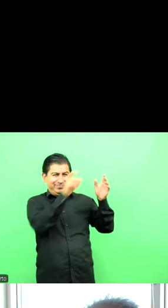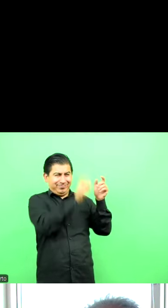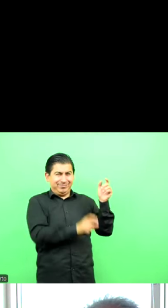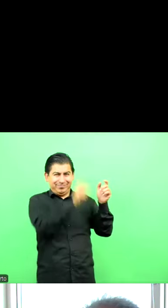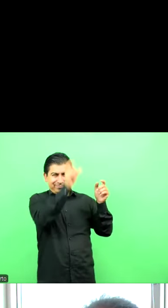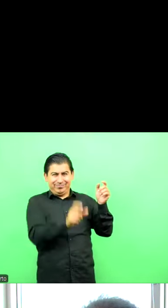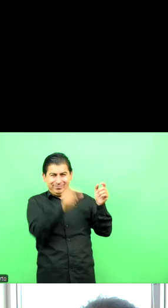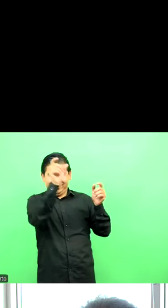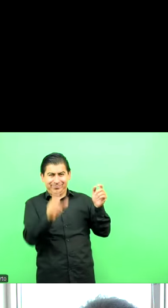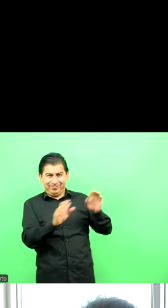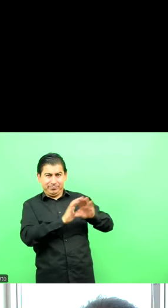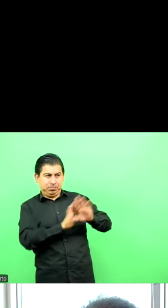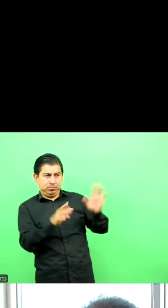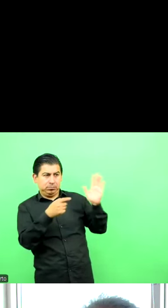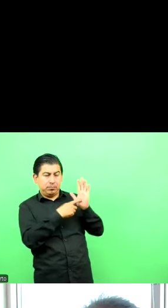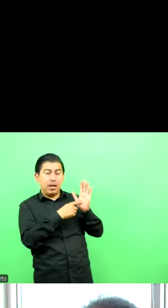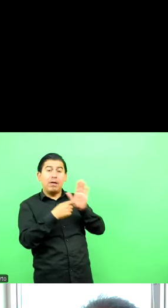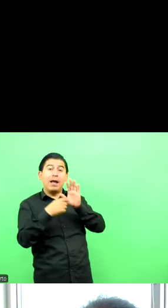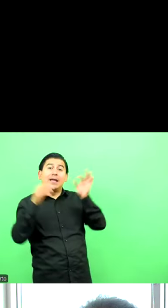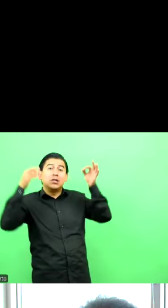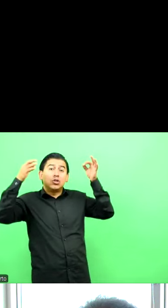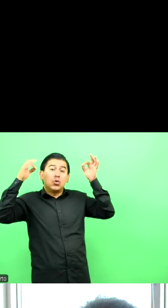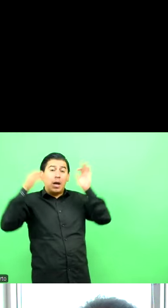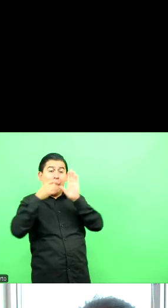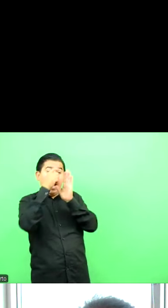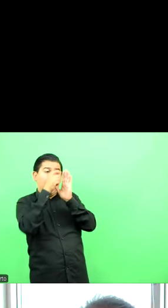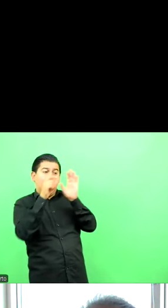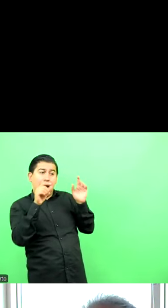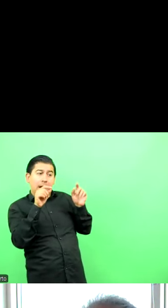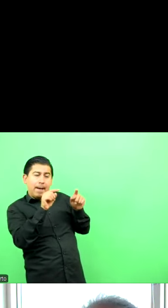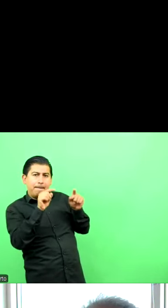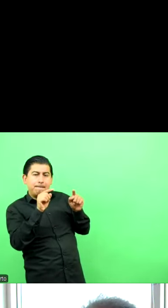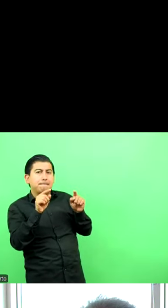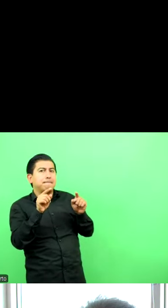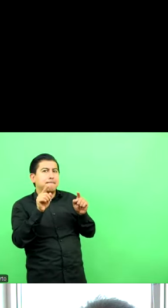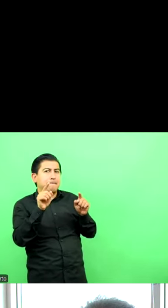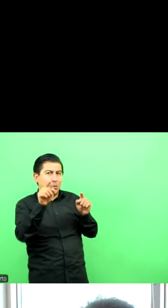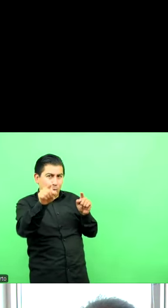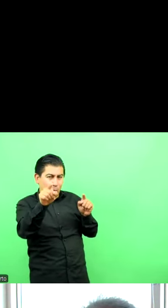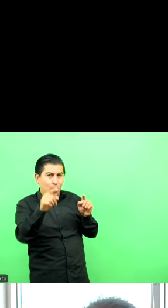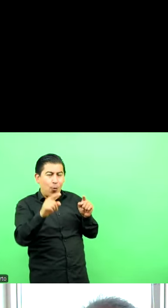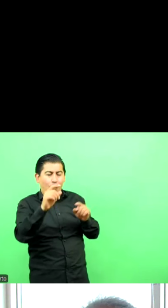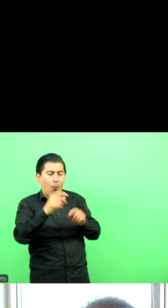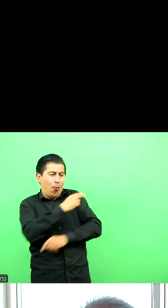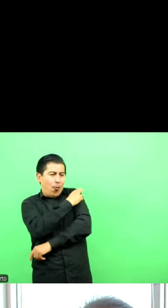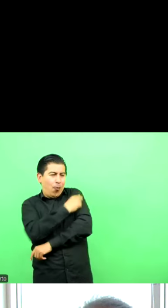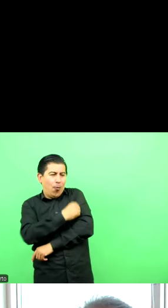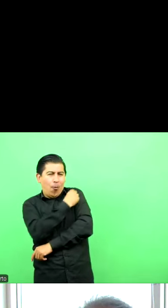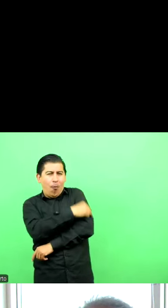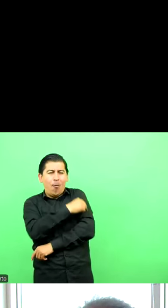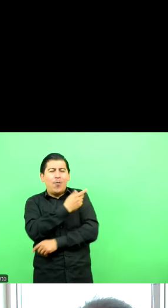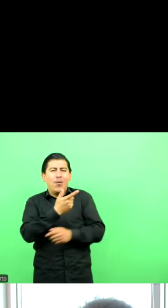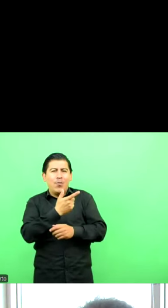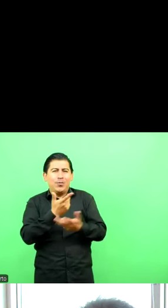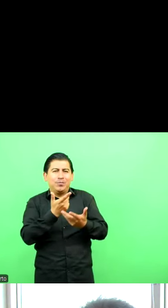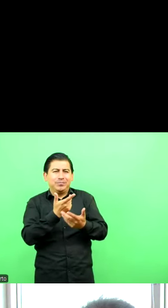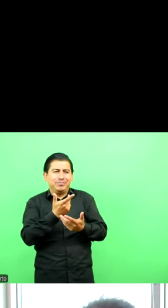some baseline assessment to know where they are with the different tools,